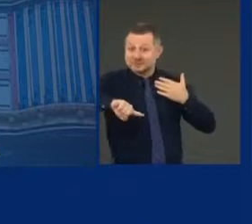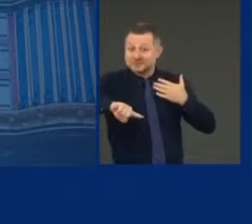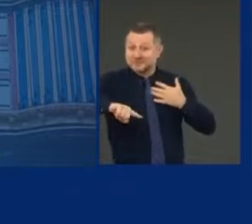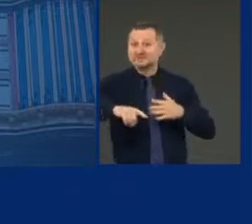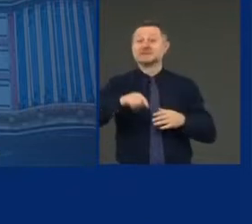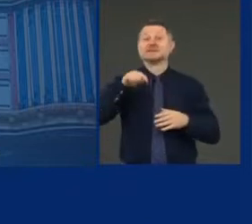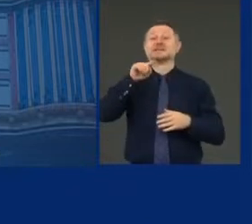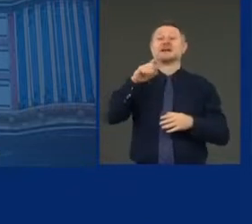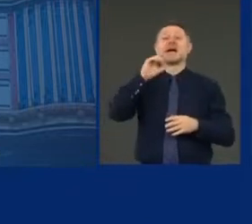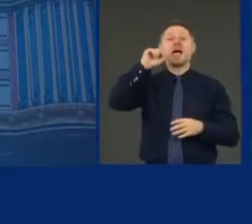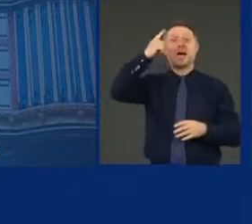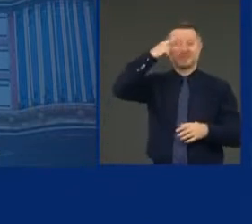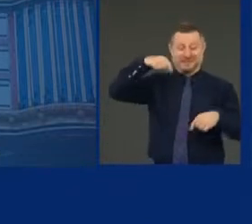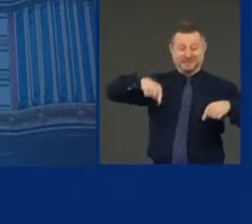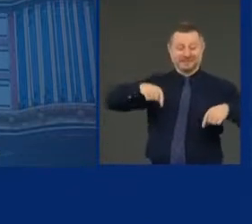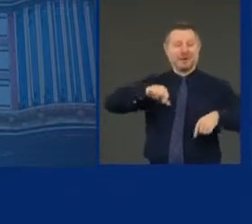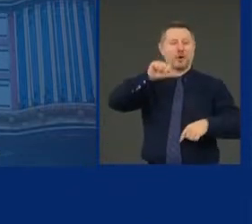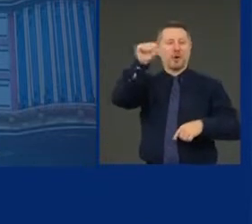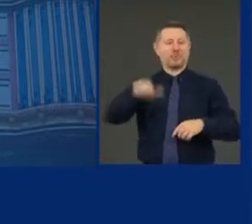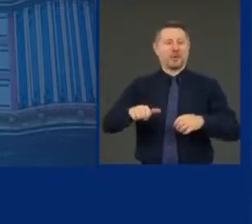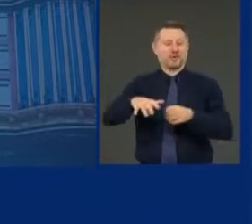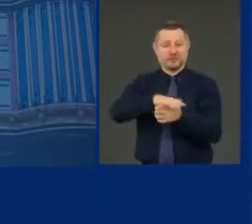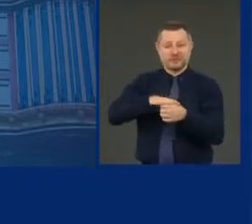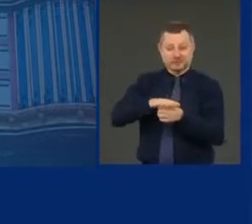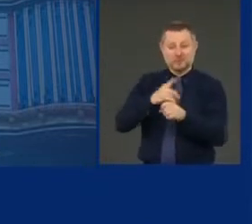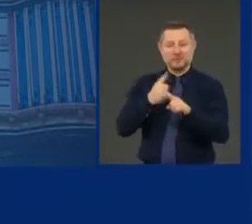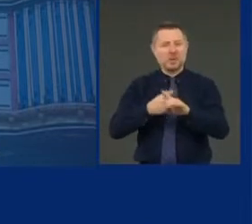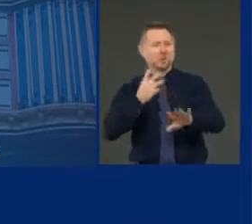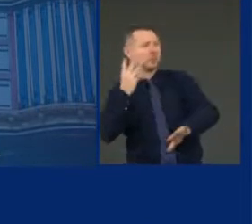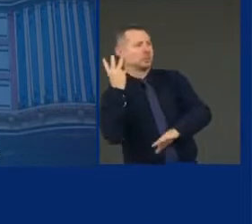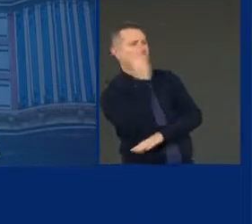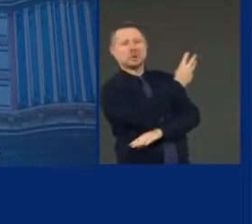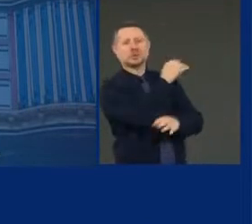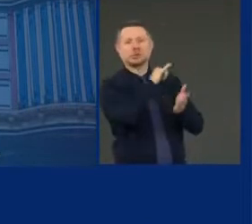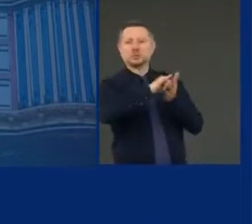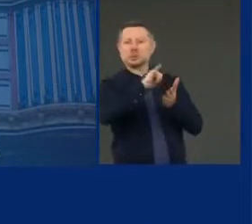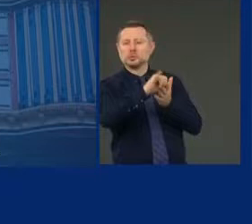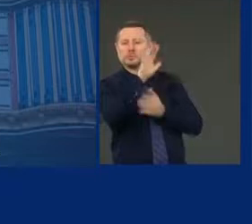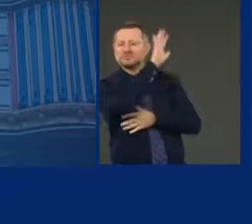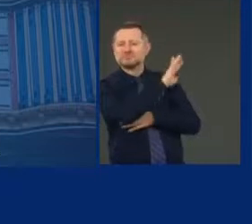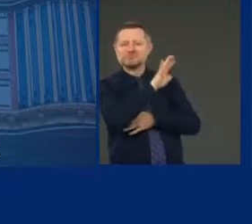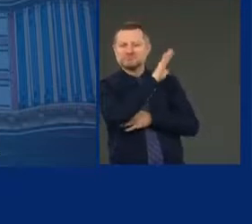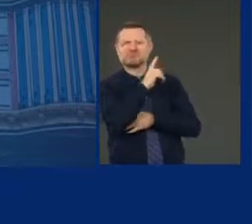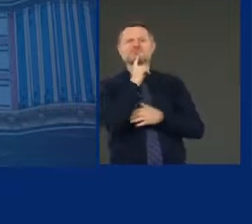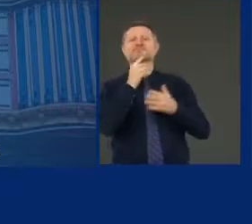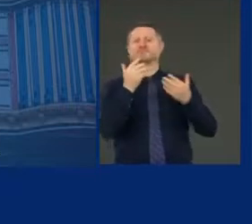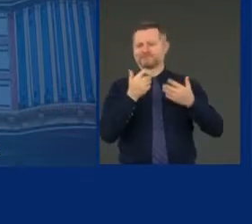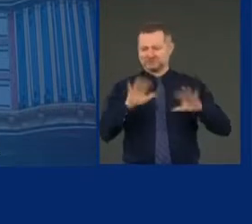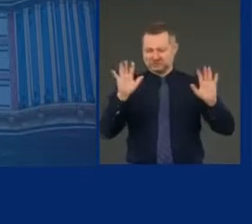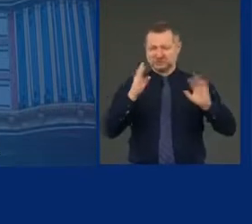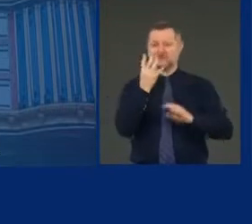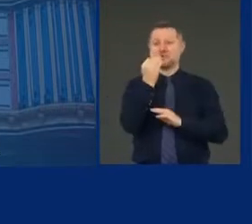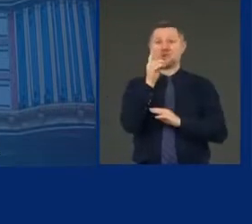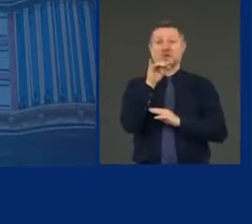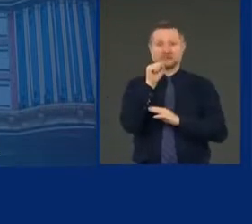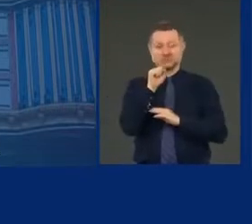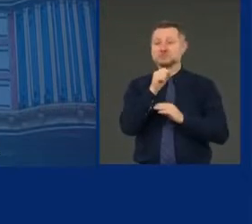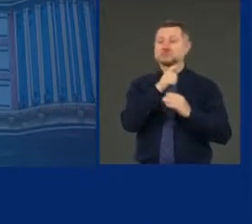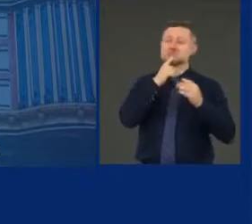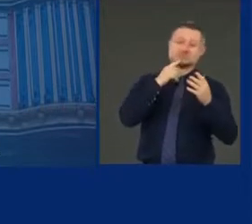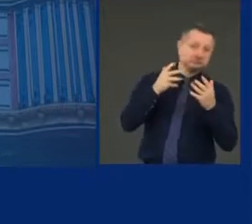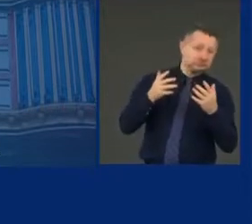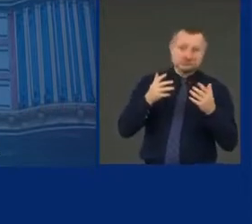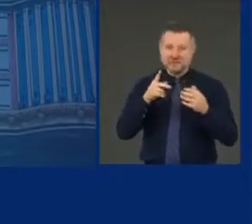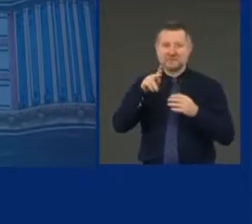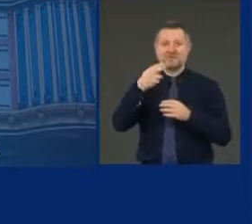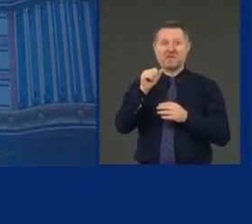Capital Region and Western New York will end their 14 days. And then we'll have to make a decision whether or not they